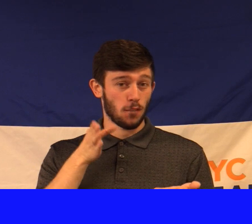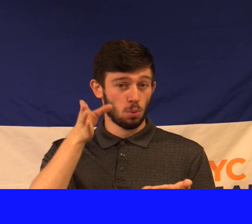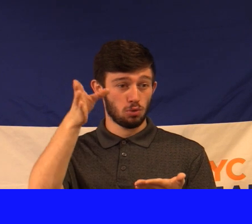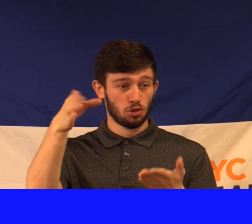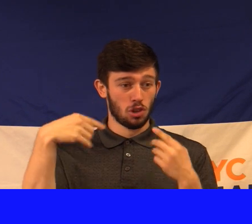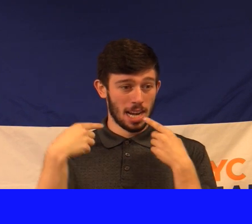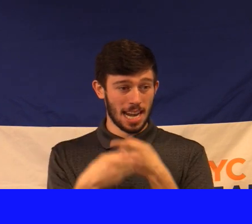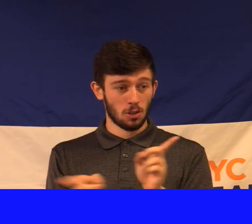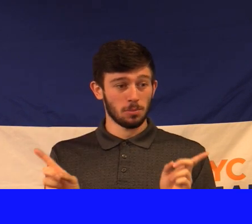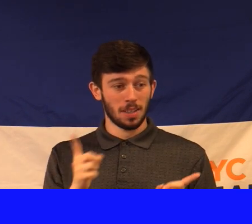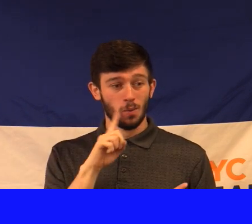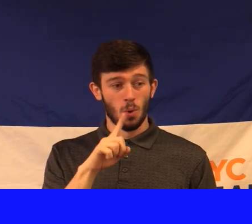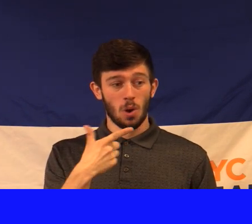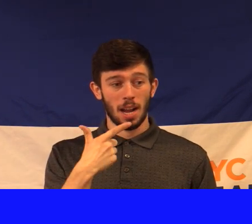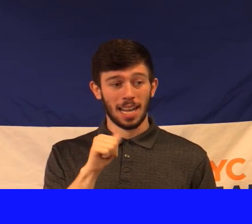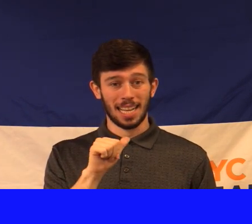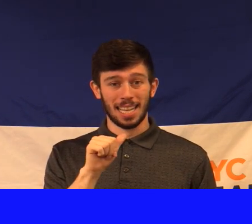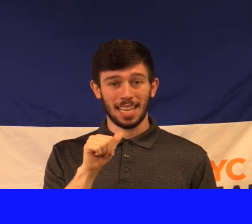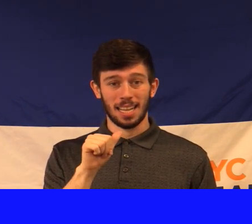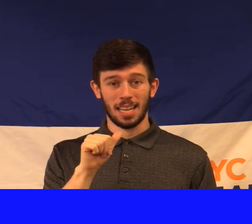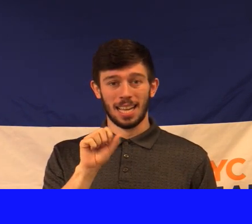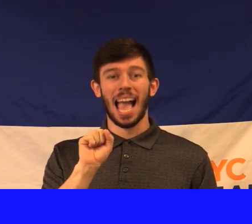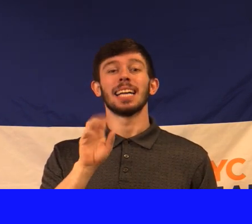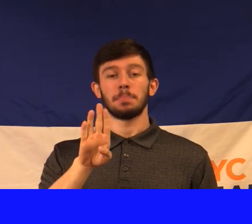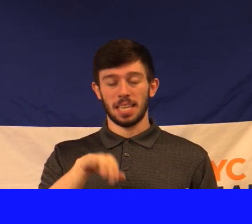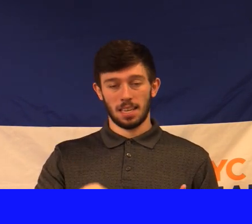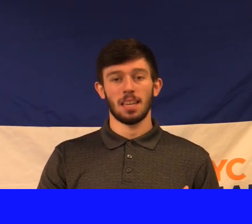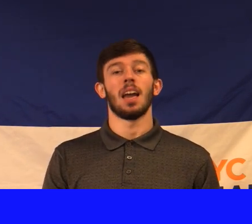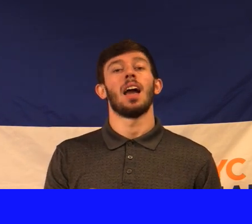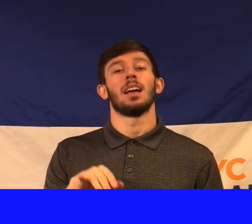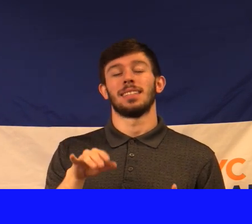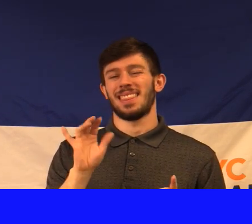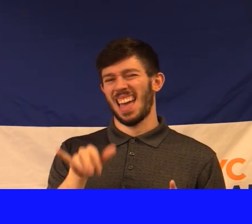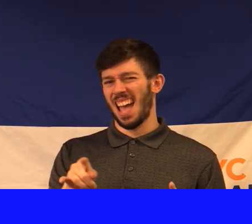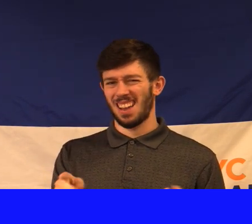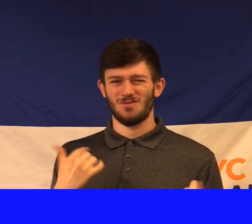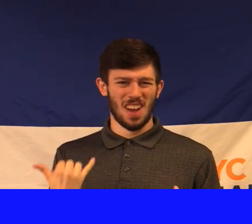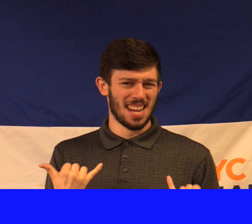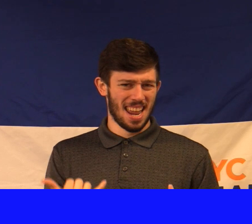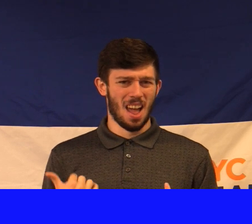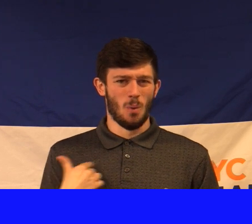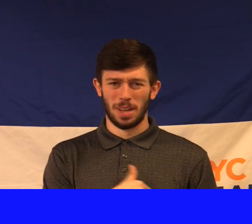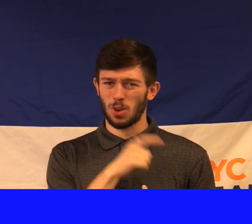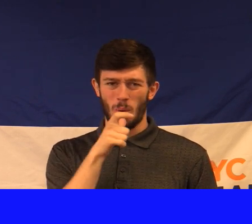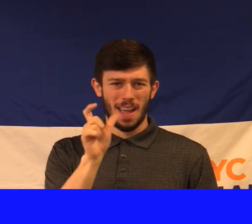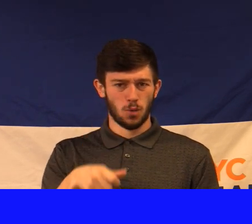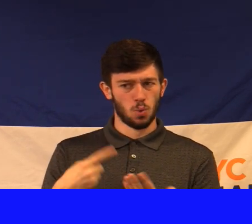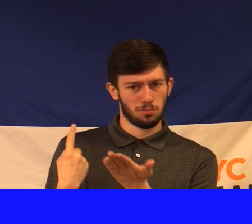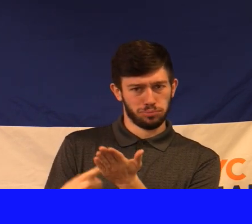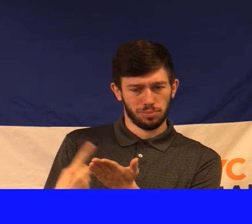not next year. So as a result, I don't think we need to emphasize or speak about them right now.